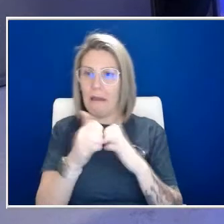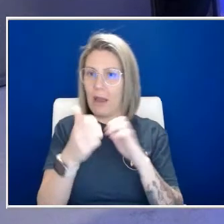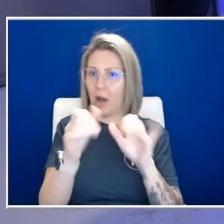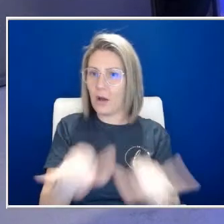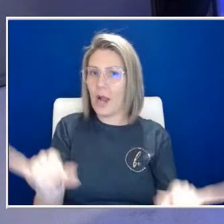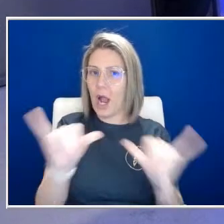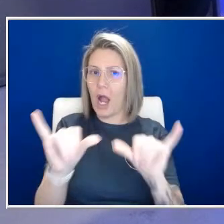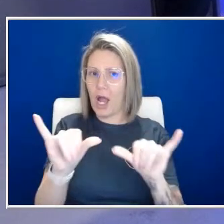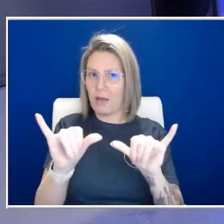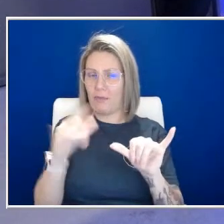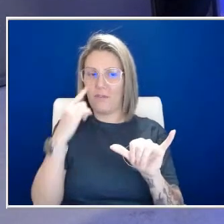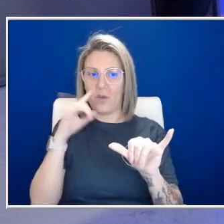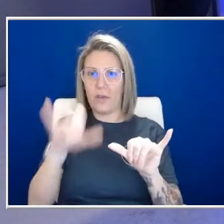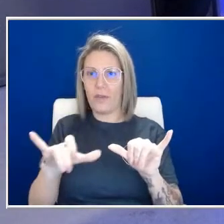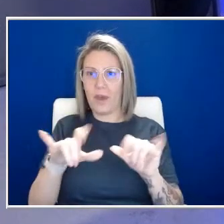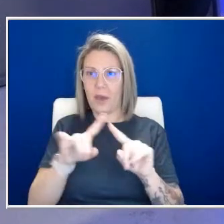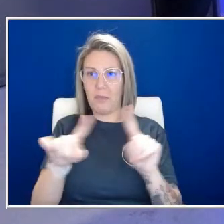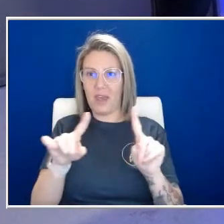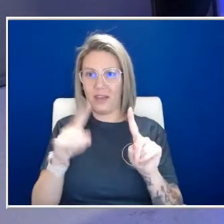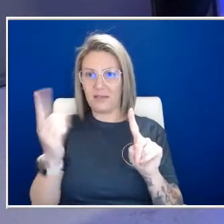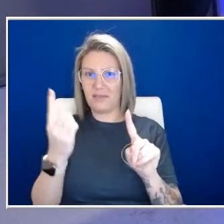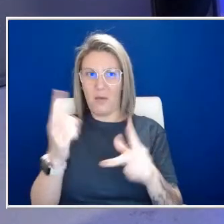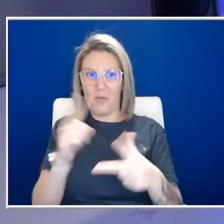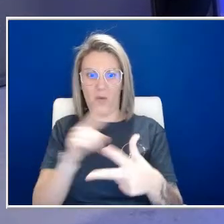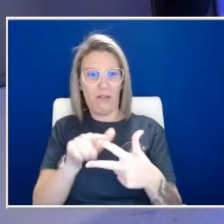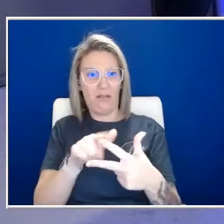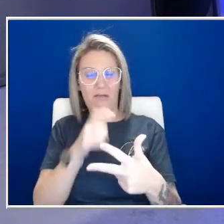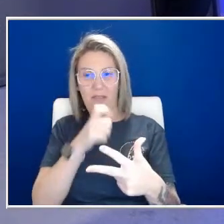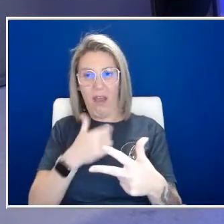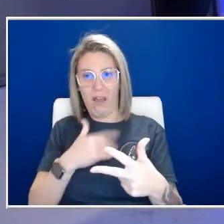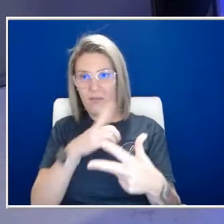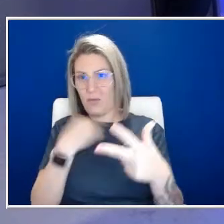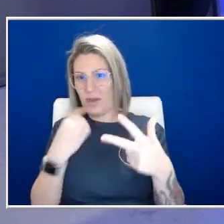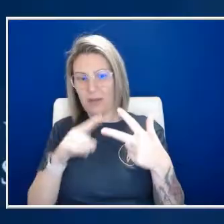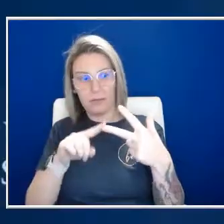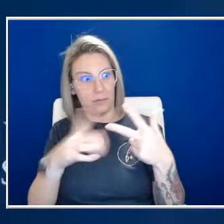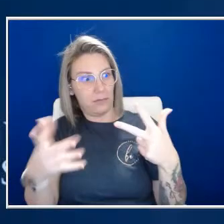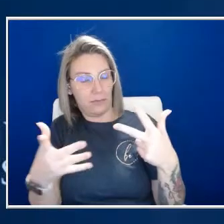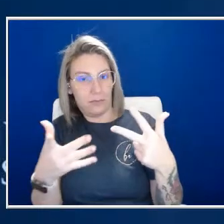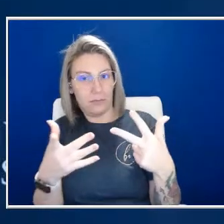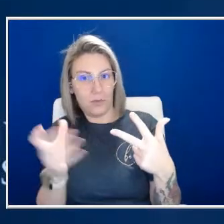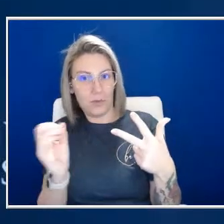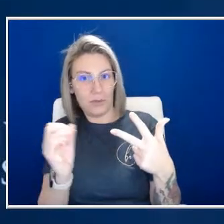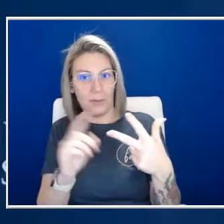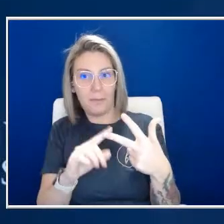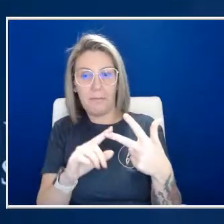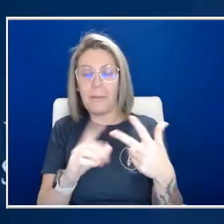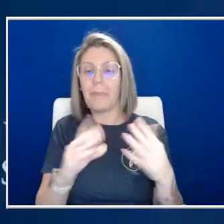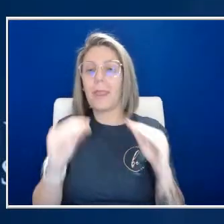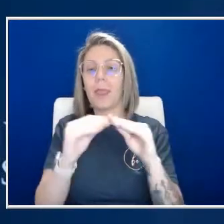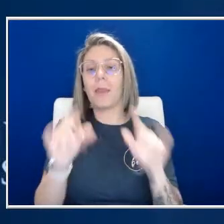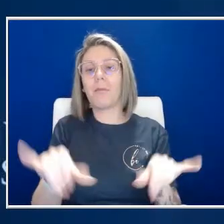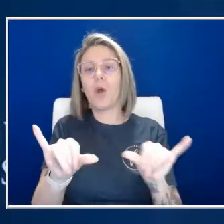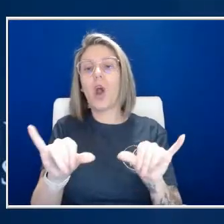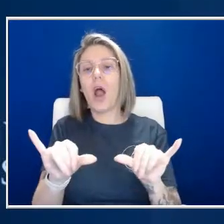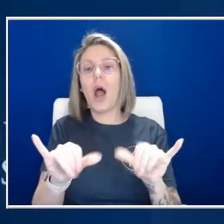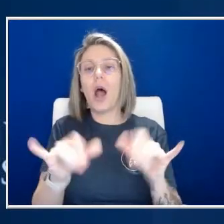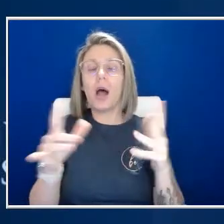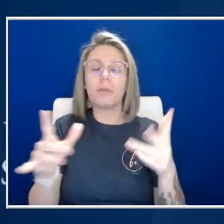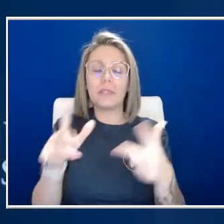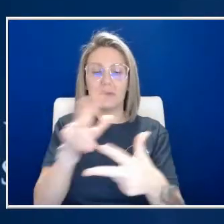someone who didn't have any of those risk factors? It's certainly much, much more common to have a cancer like this in someone who smoked or chewed